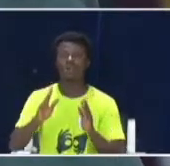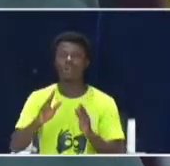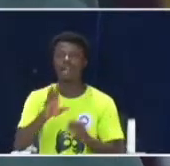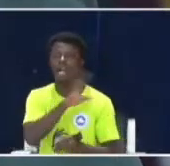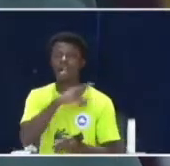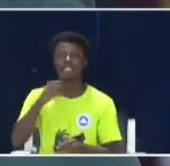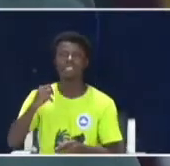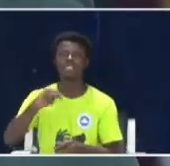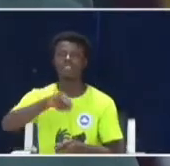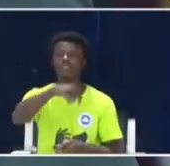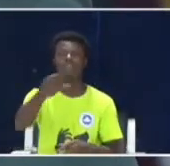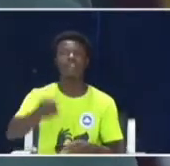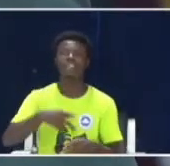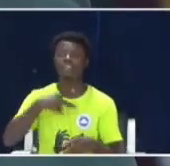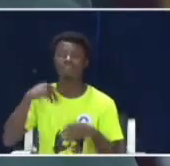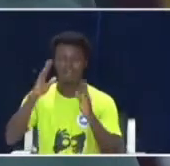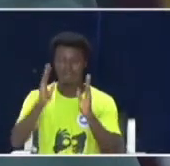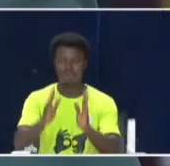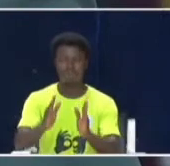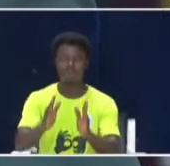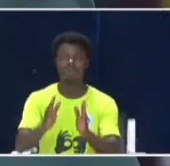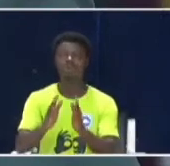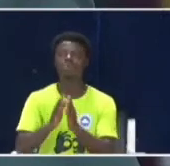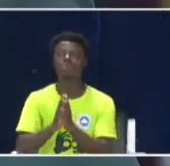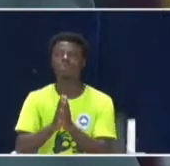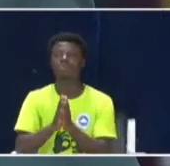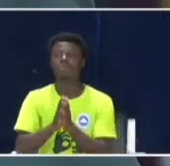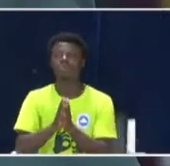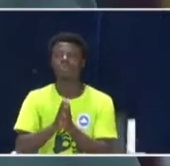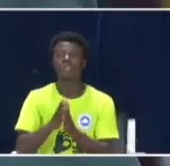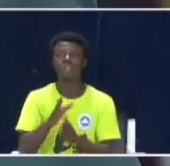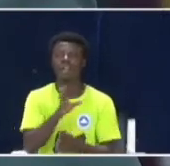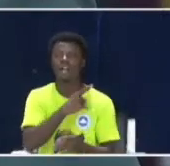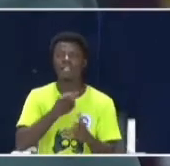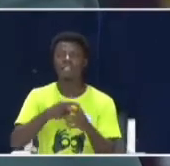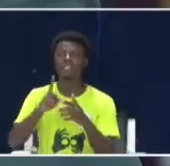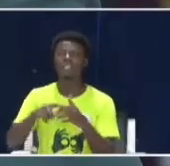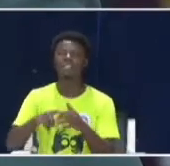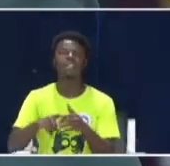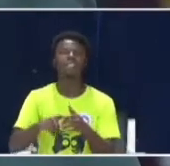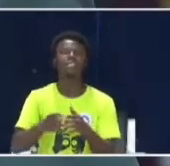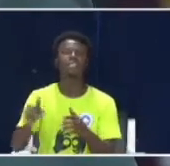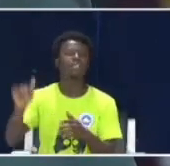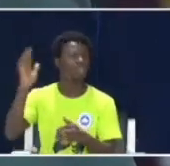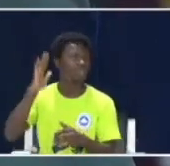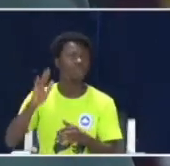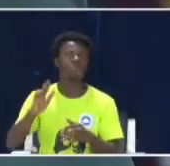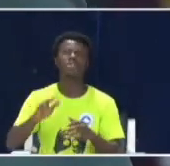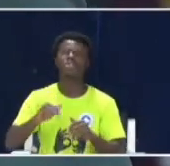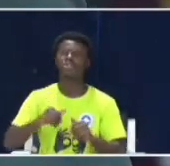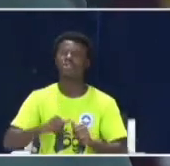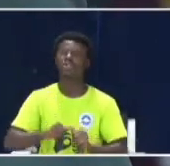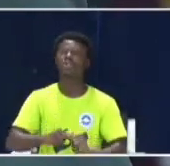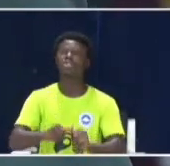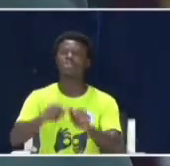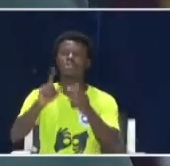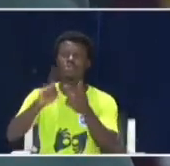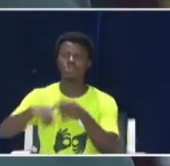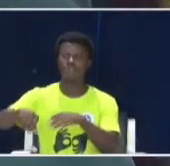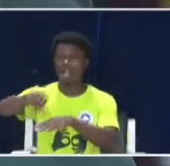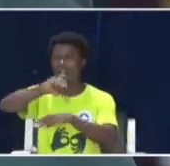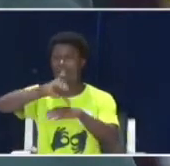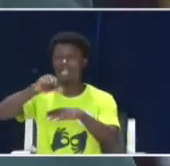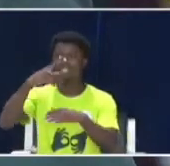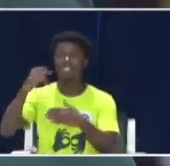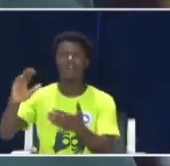And then the continental officers will go and anoint the choir.